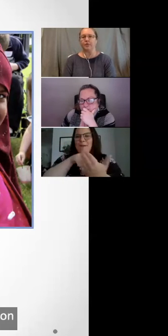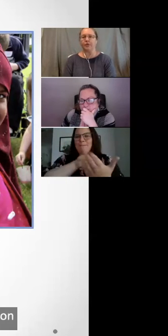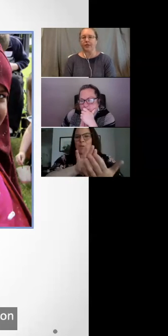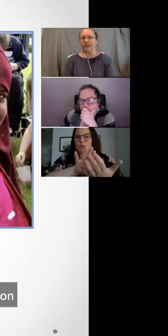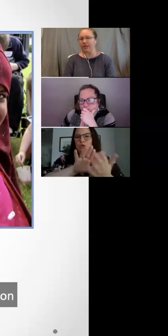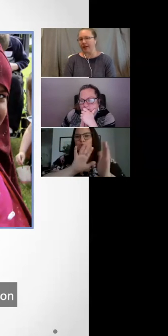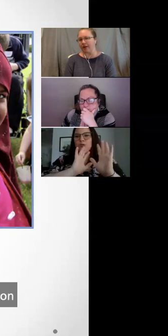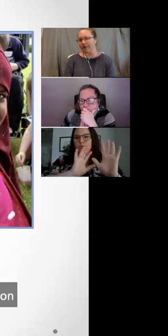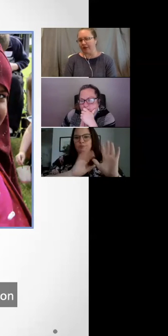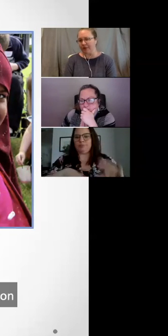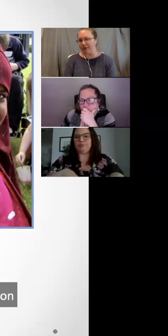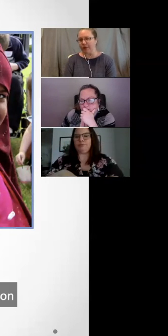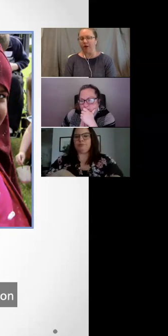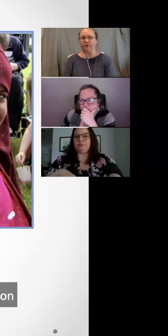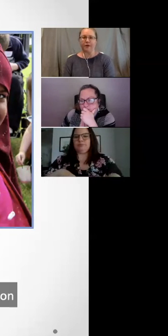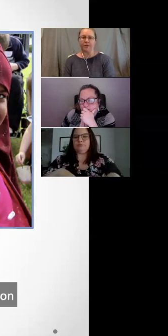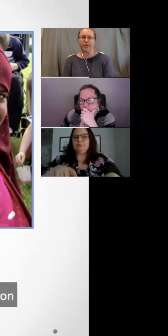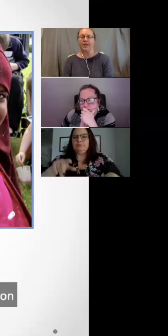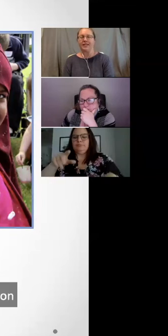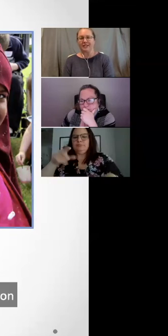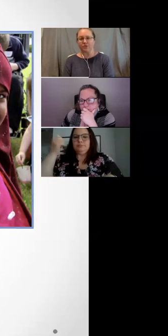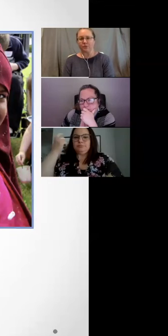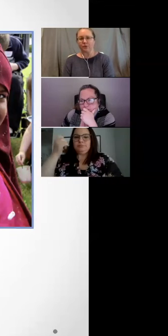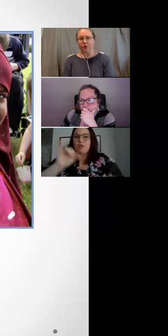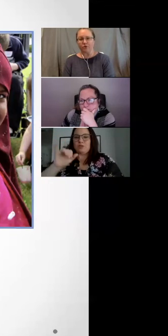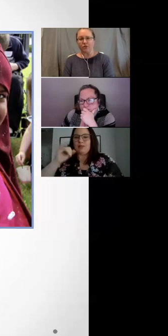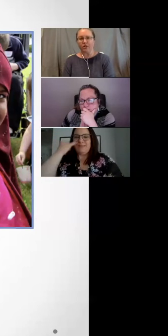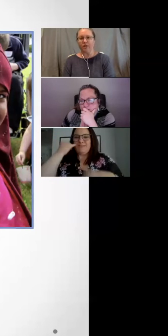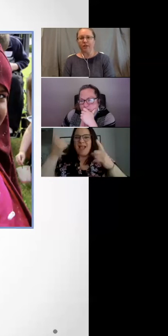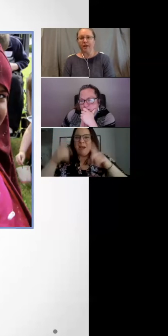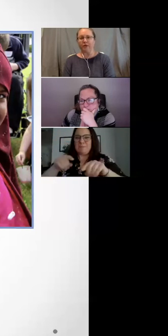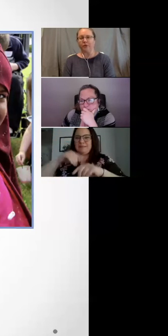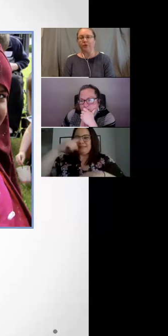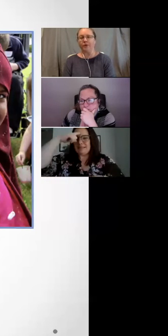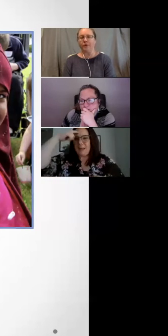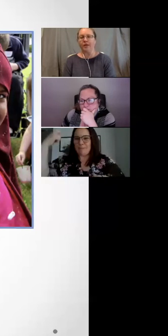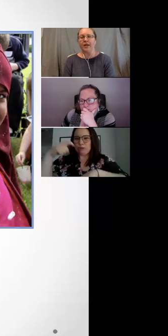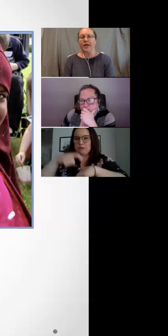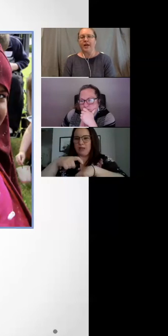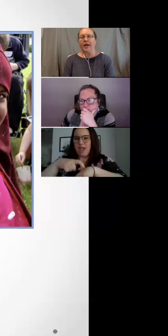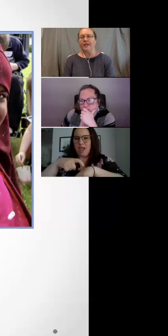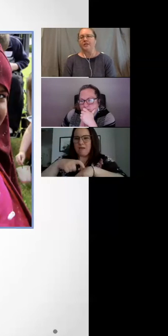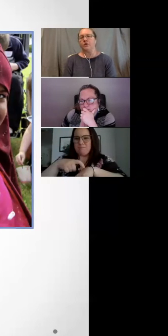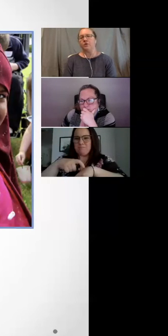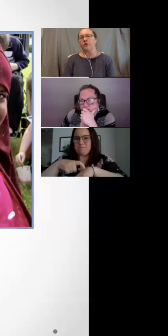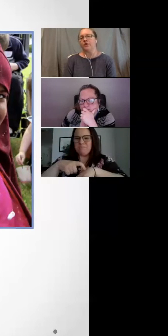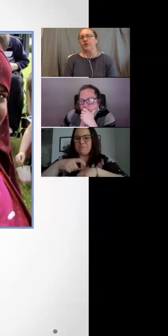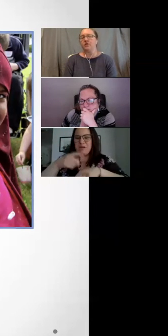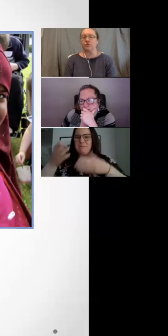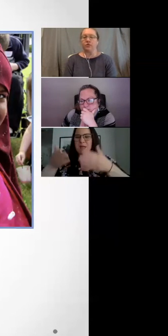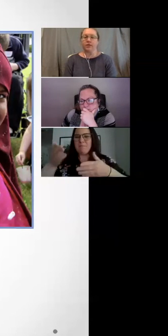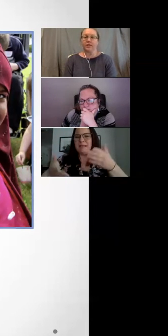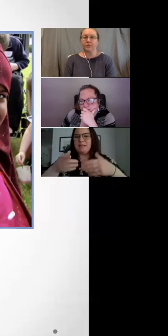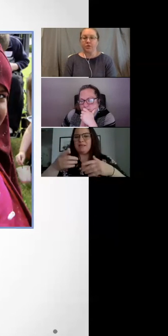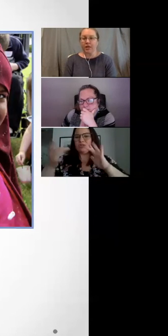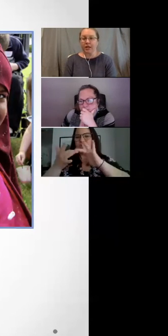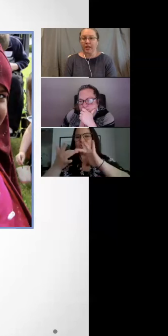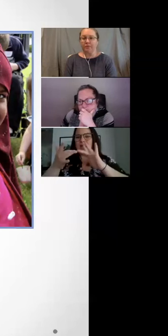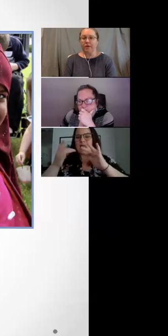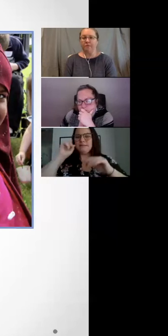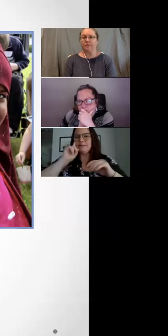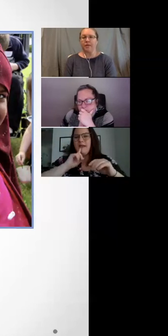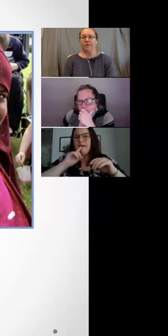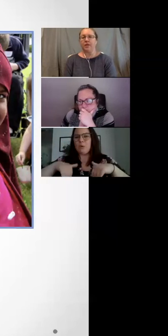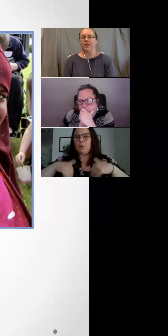at supporting an entire family. We are a family-centered approach in our programming. And so if it's during the